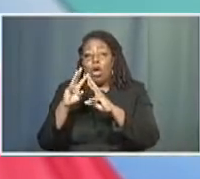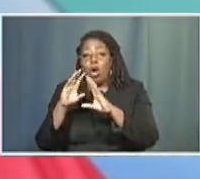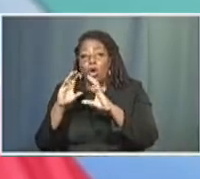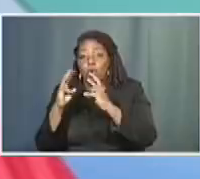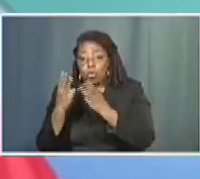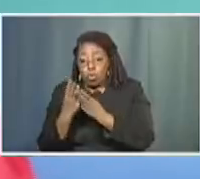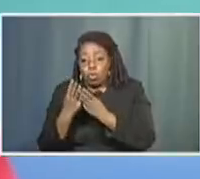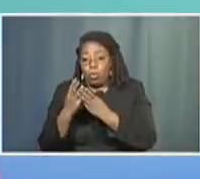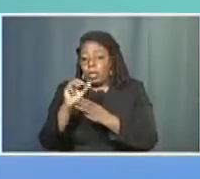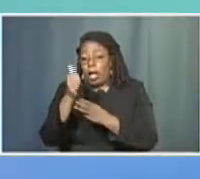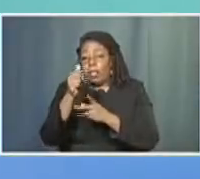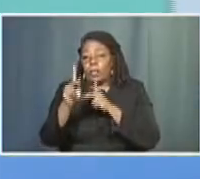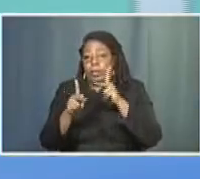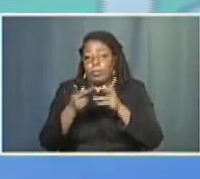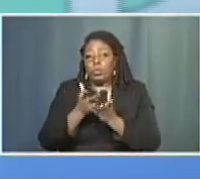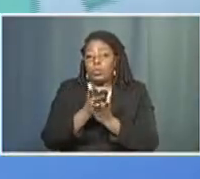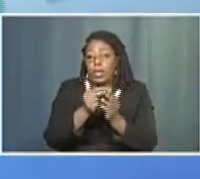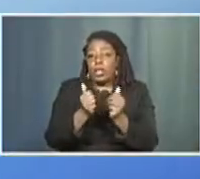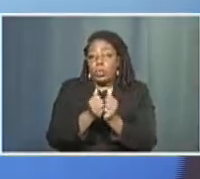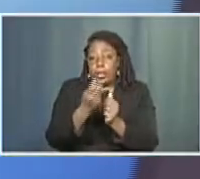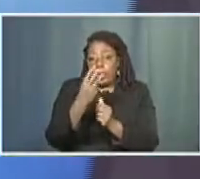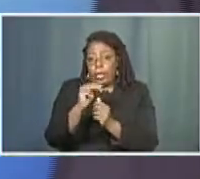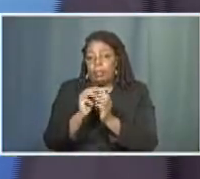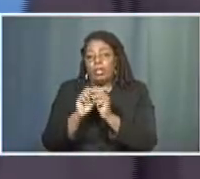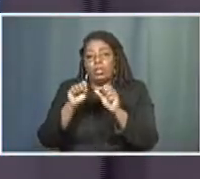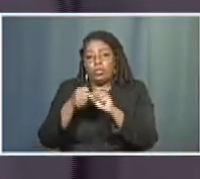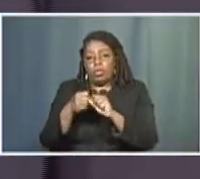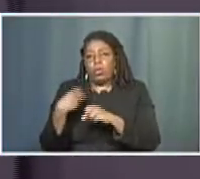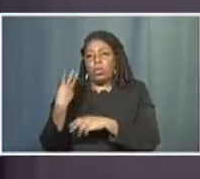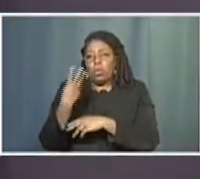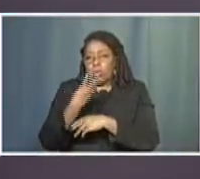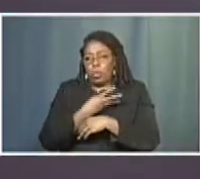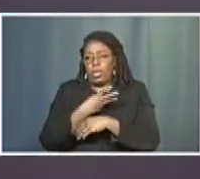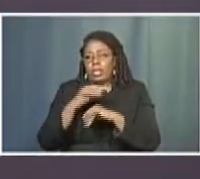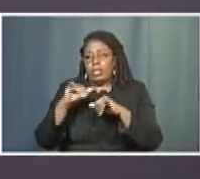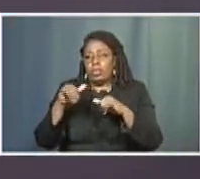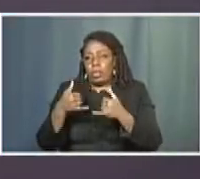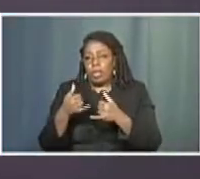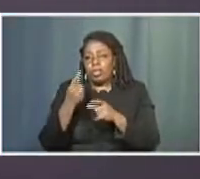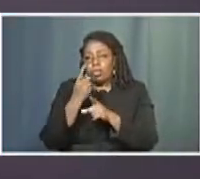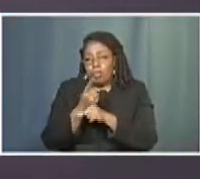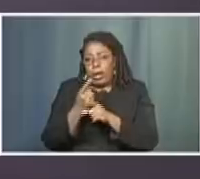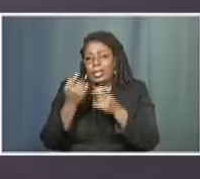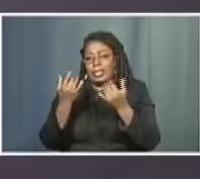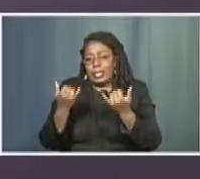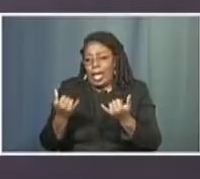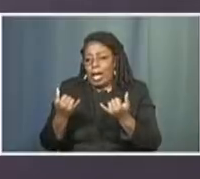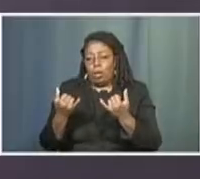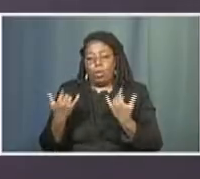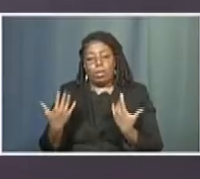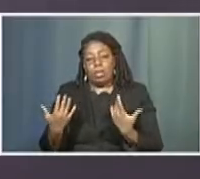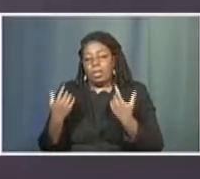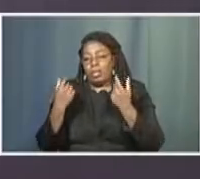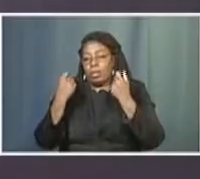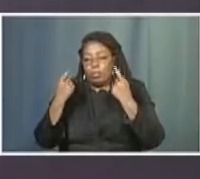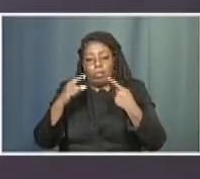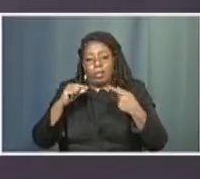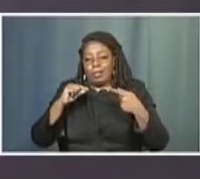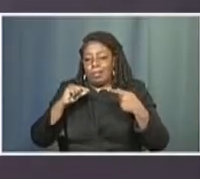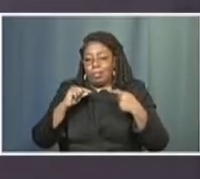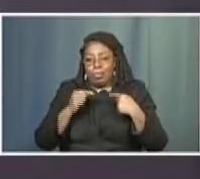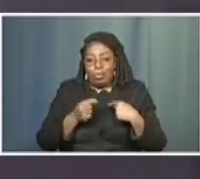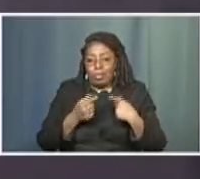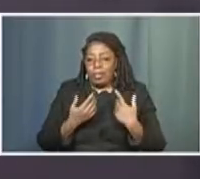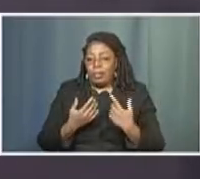sailed with him. So we just right now in shock and hurt, but